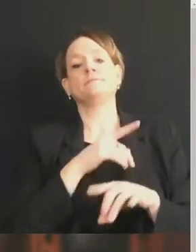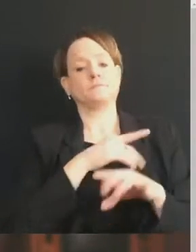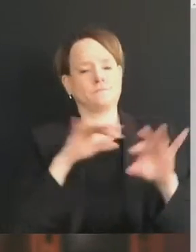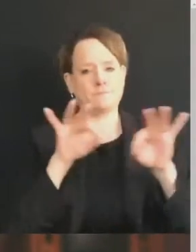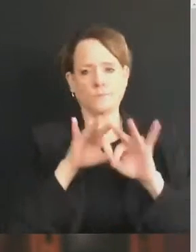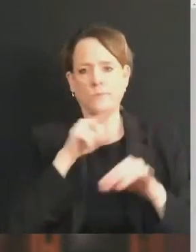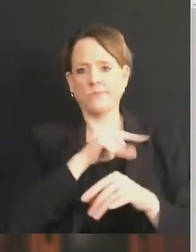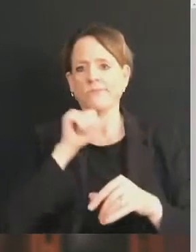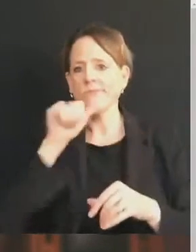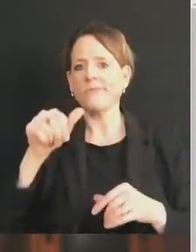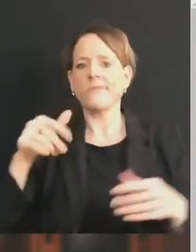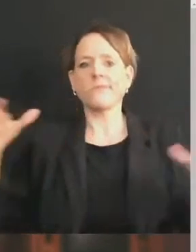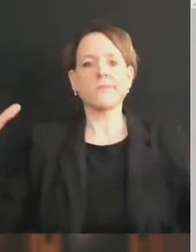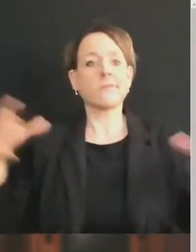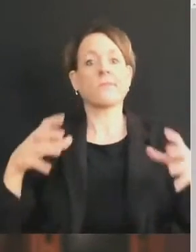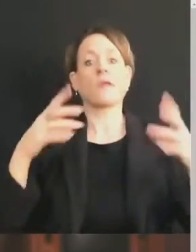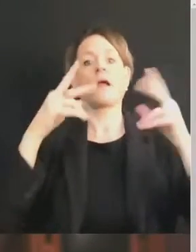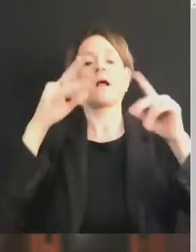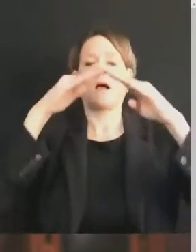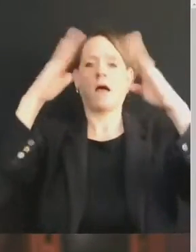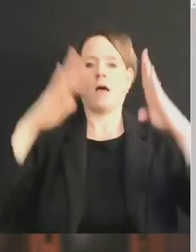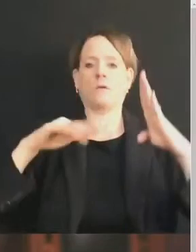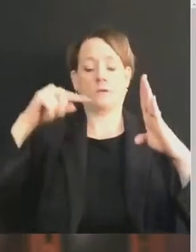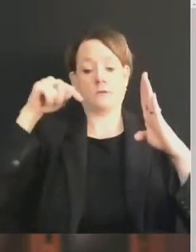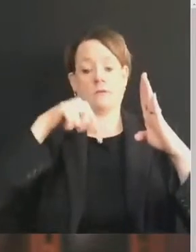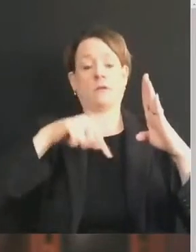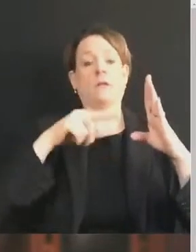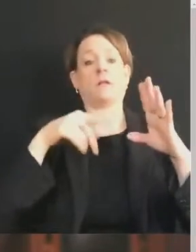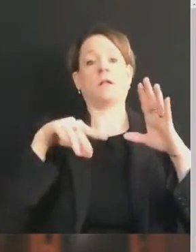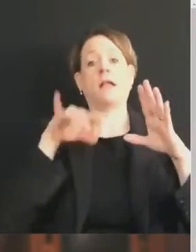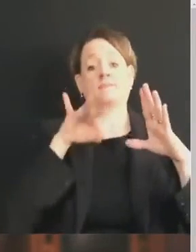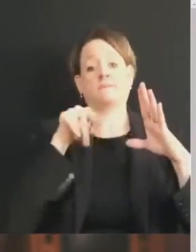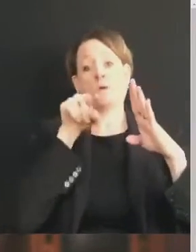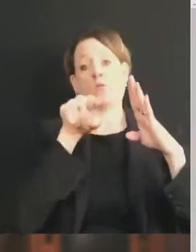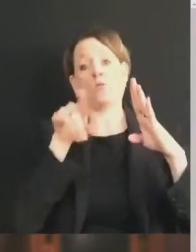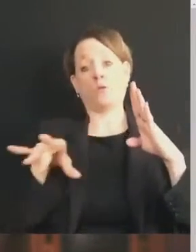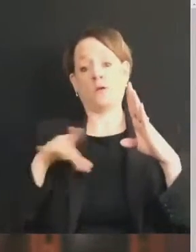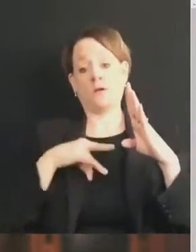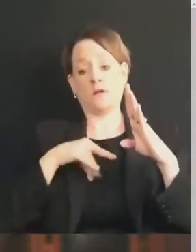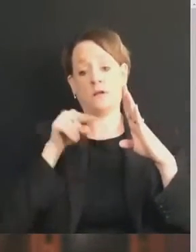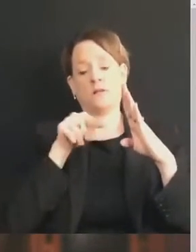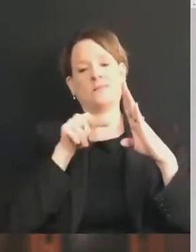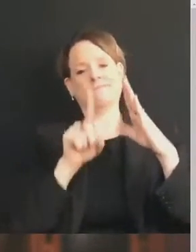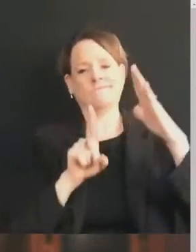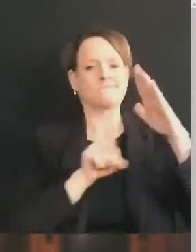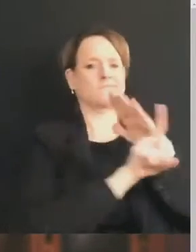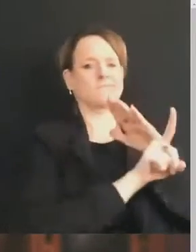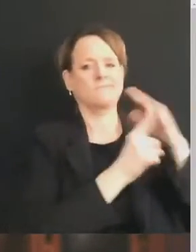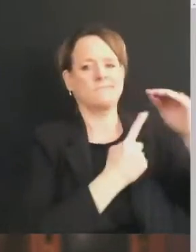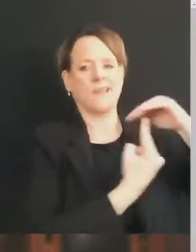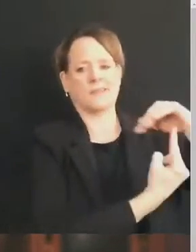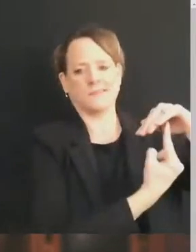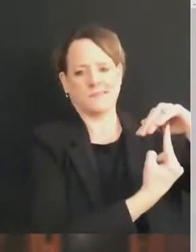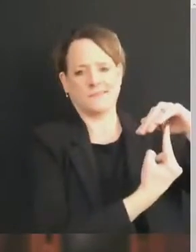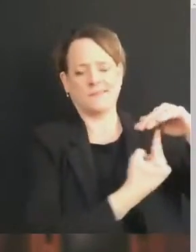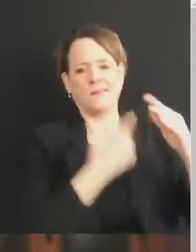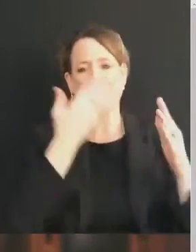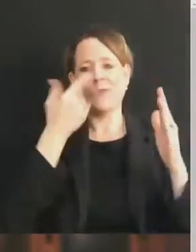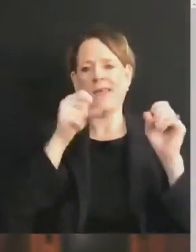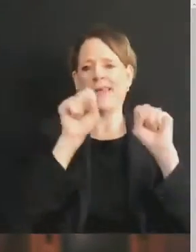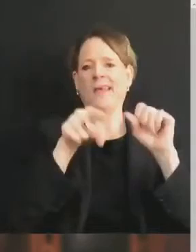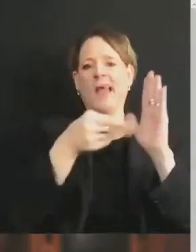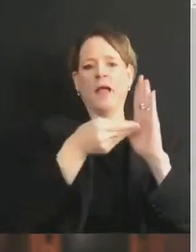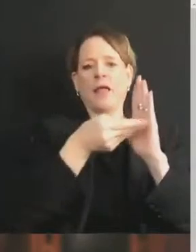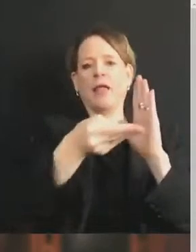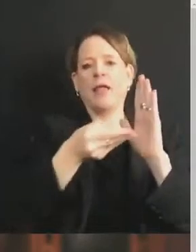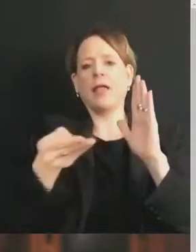factor in what we're seeing in this outbreak right now. Right, those shared surfaces in homes, shared